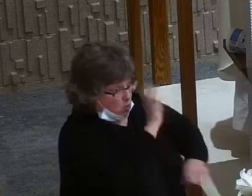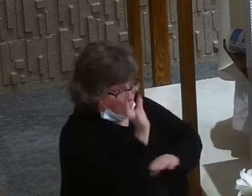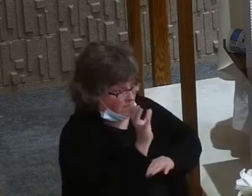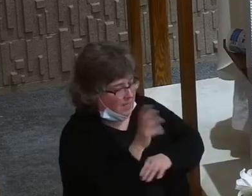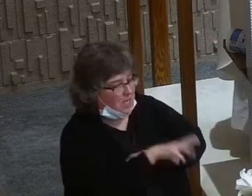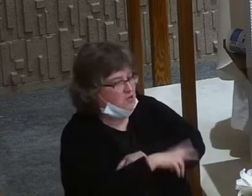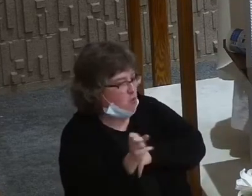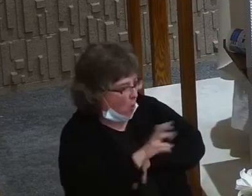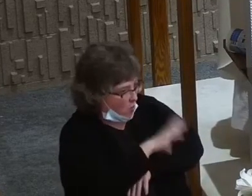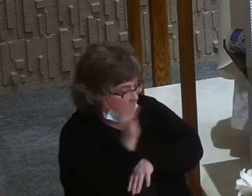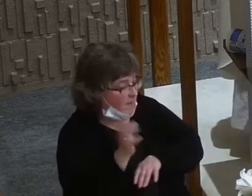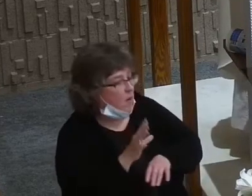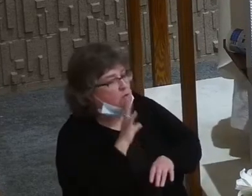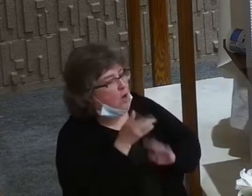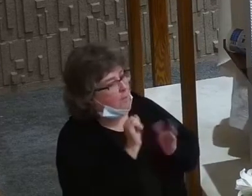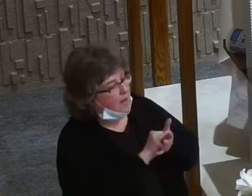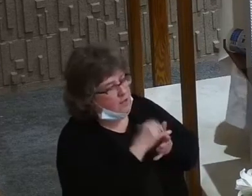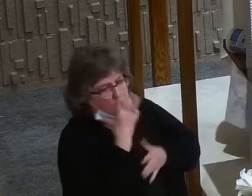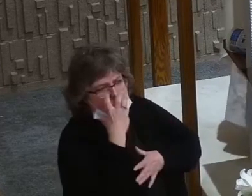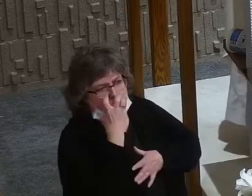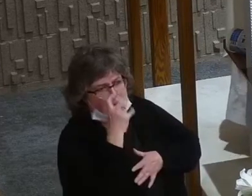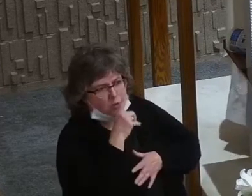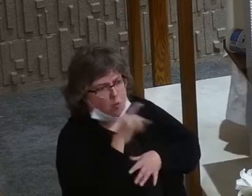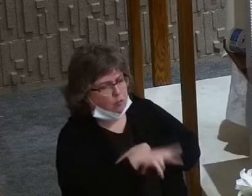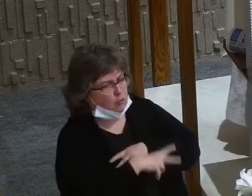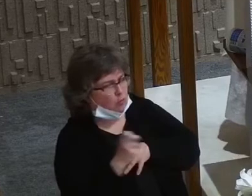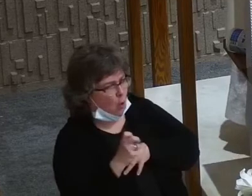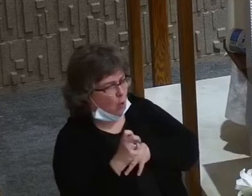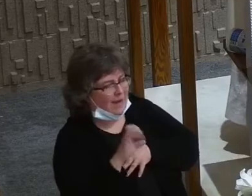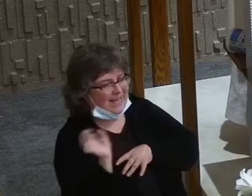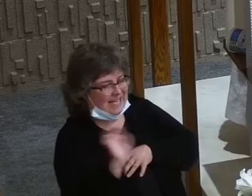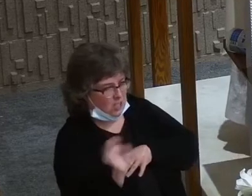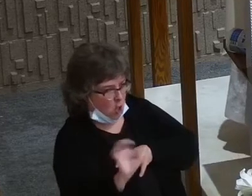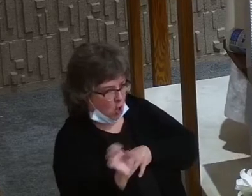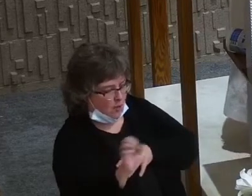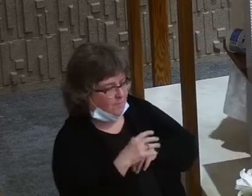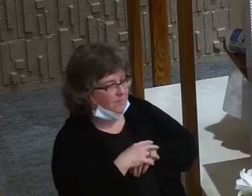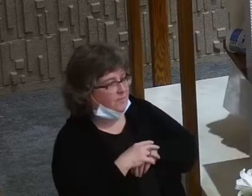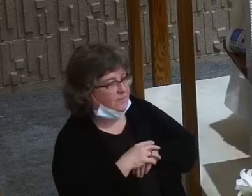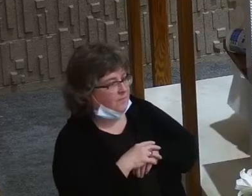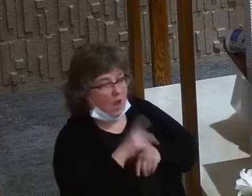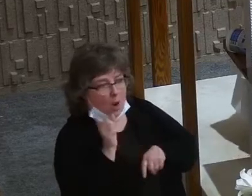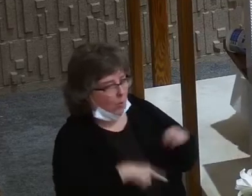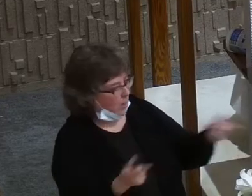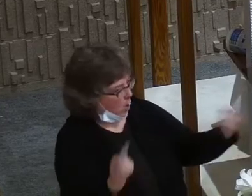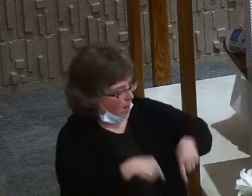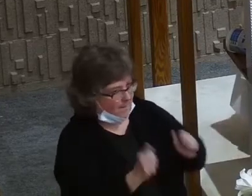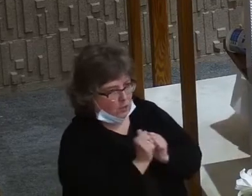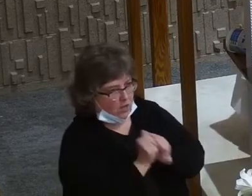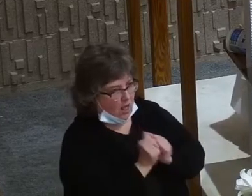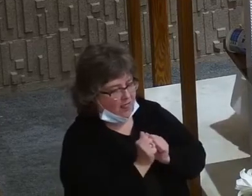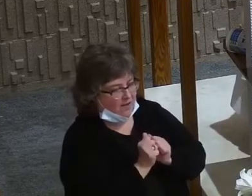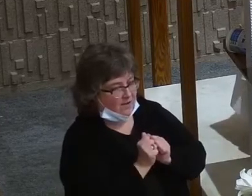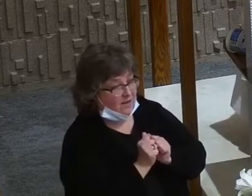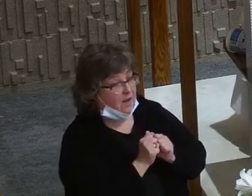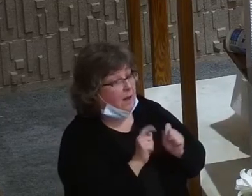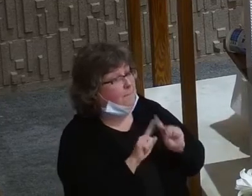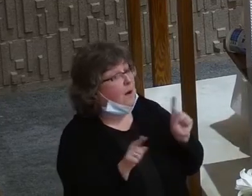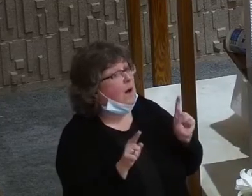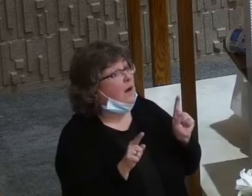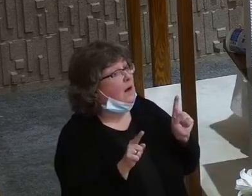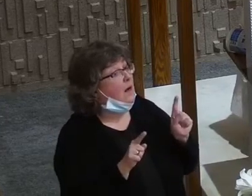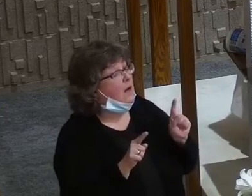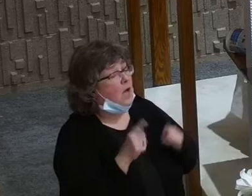Christmas, right? Well, we talked about the Grinch who stole Easter, so we couldn't be here together. But just